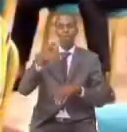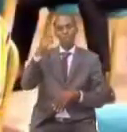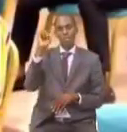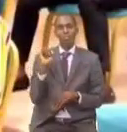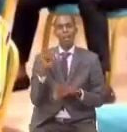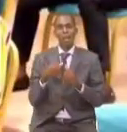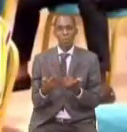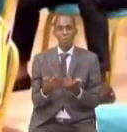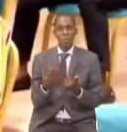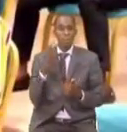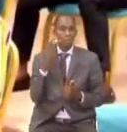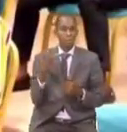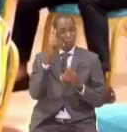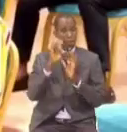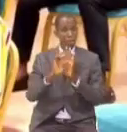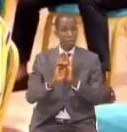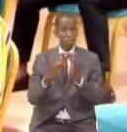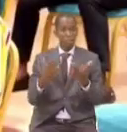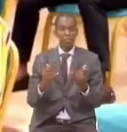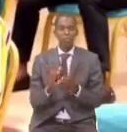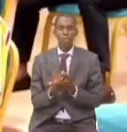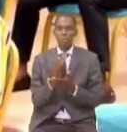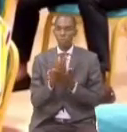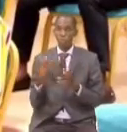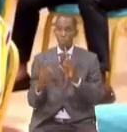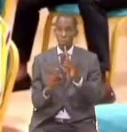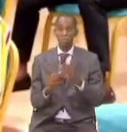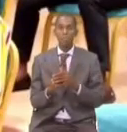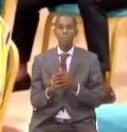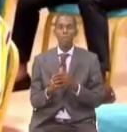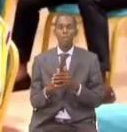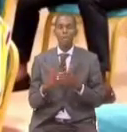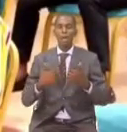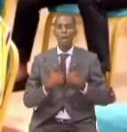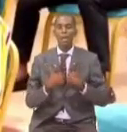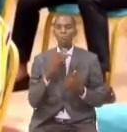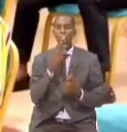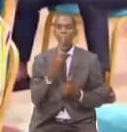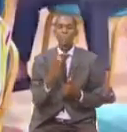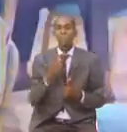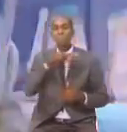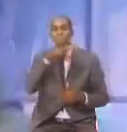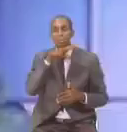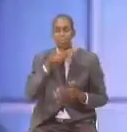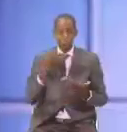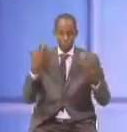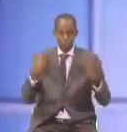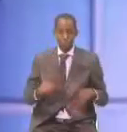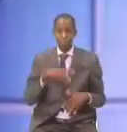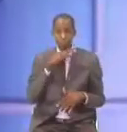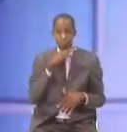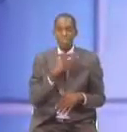him? Let's say, for example, now somebody has been dirty and is